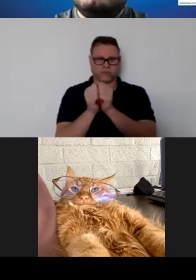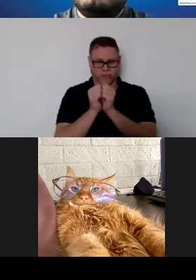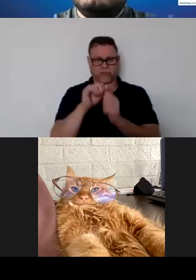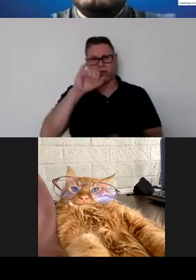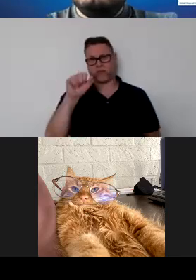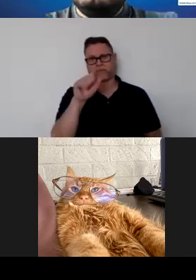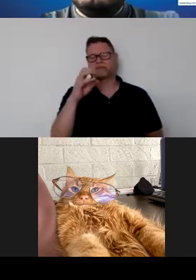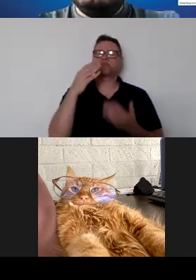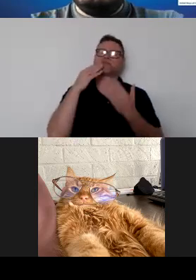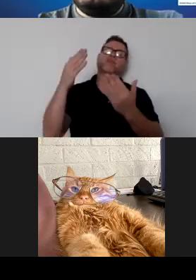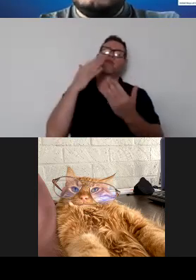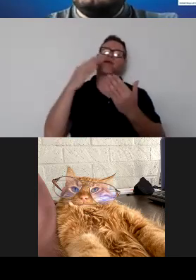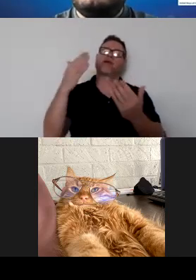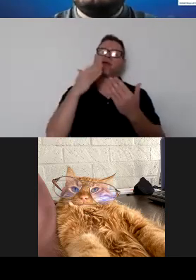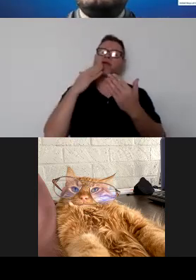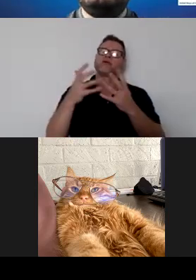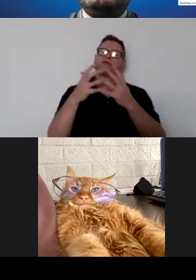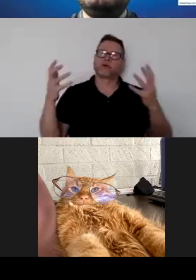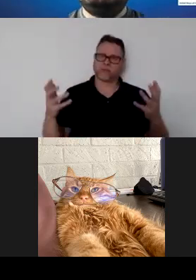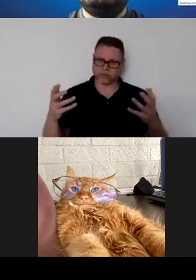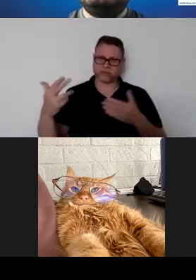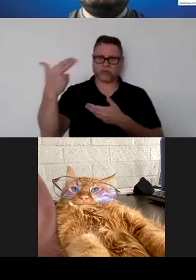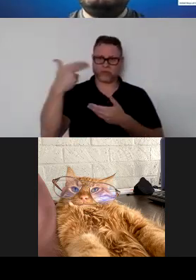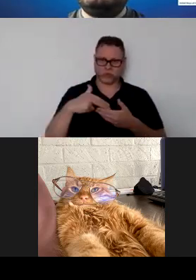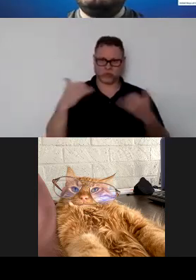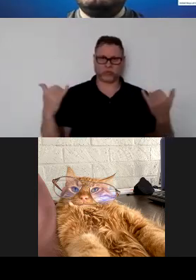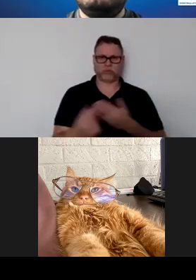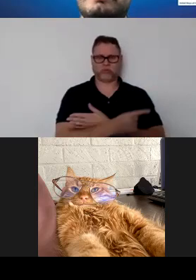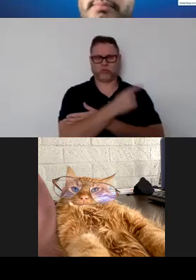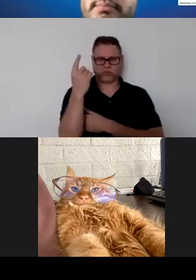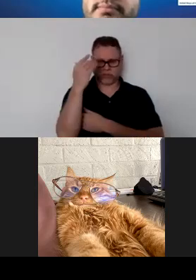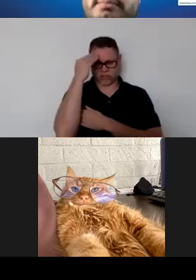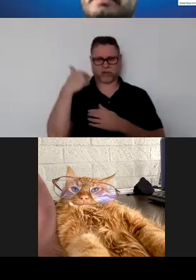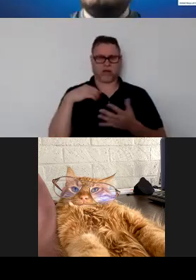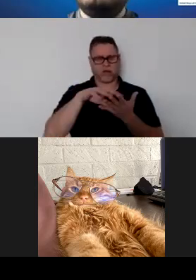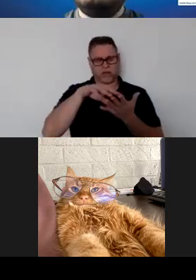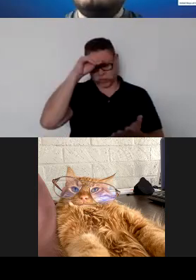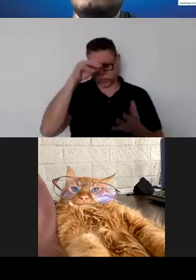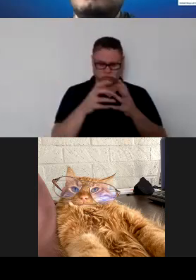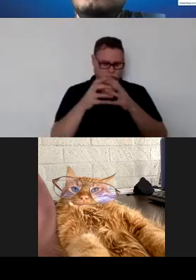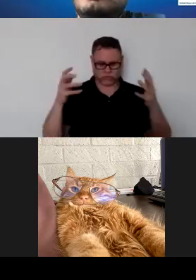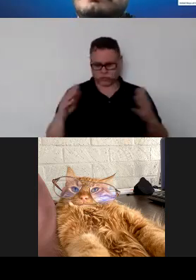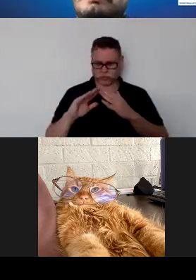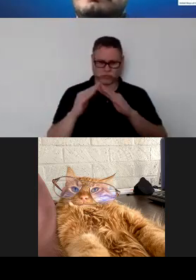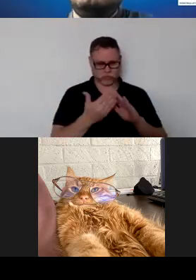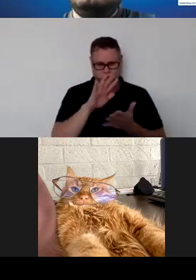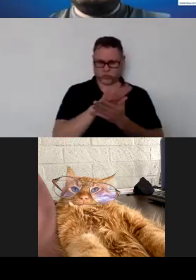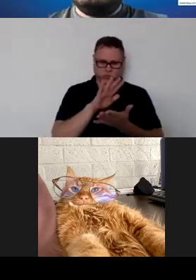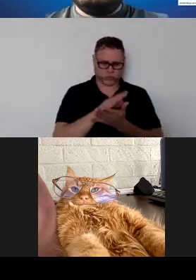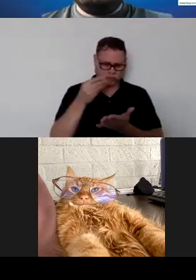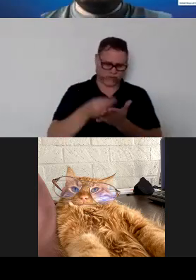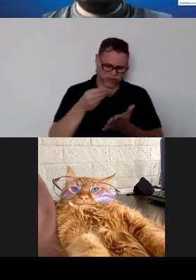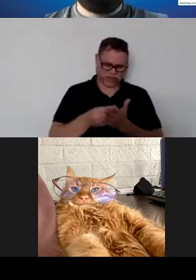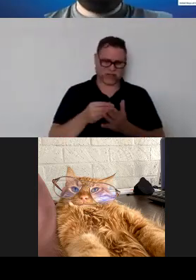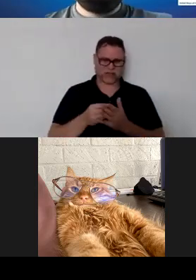just want to thank you so much for joining us today. And I know that I've learned so much about community schools funding.